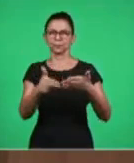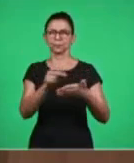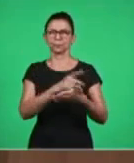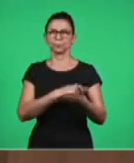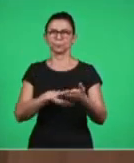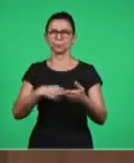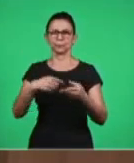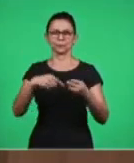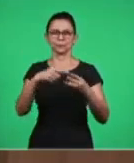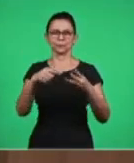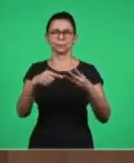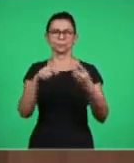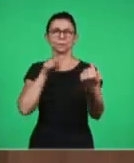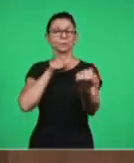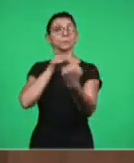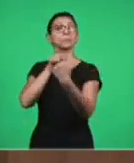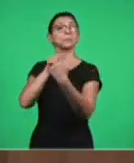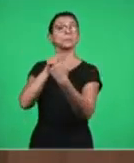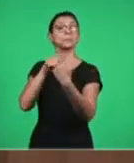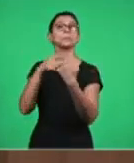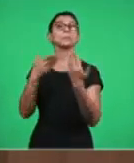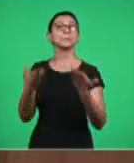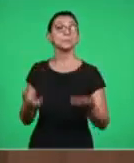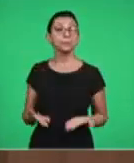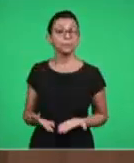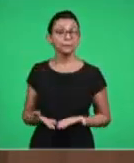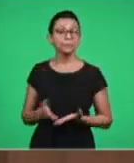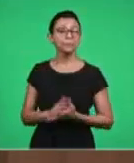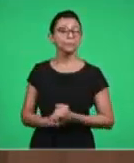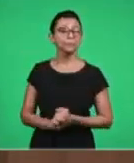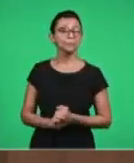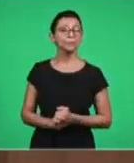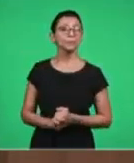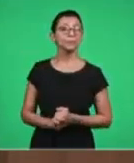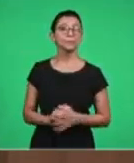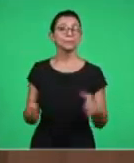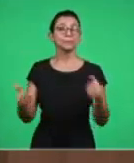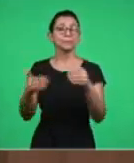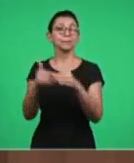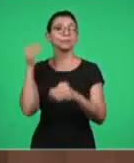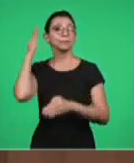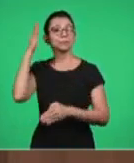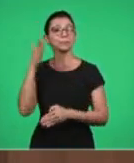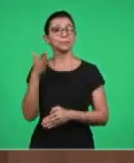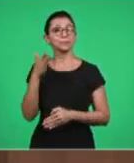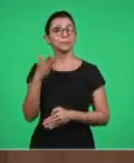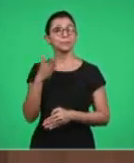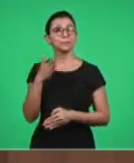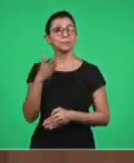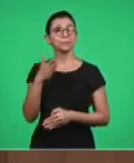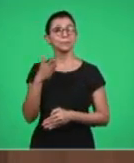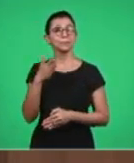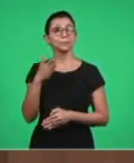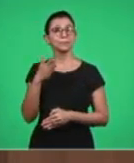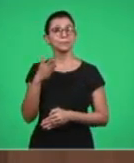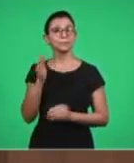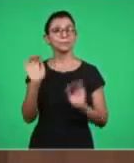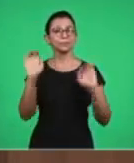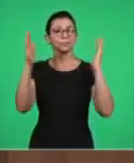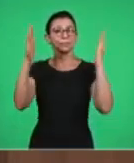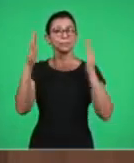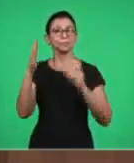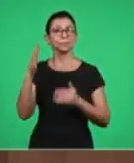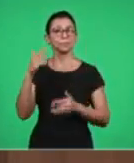to this slide because it's part of the third answer. So the third objective, which was the third target of the 24th